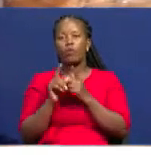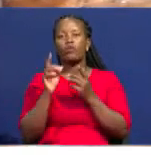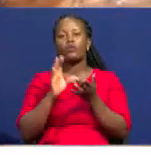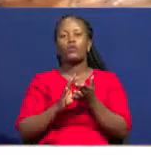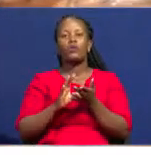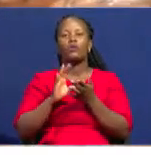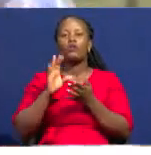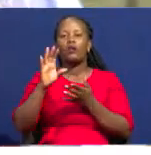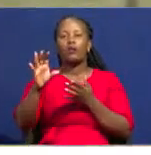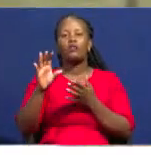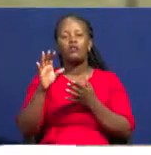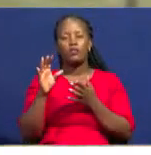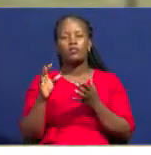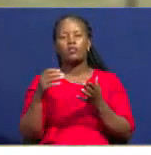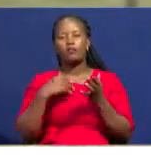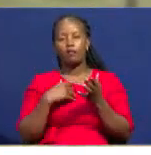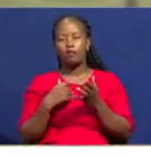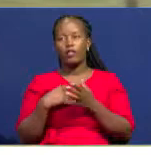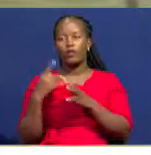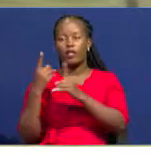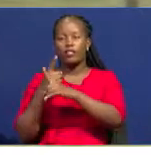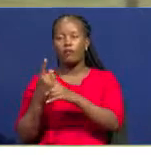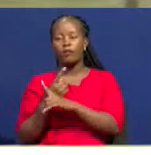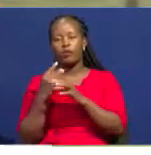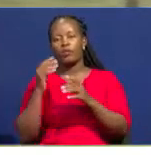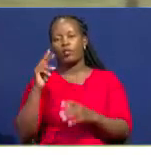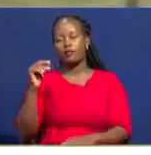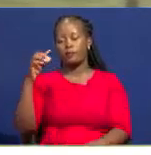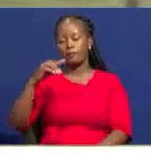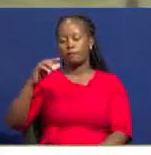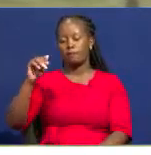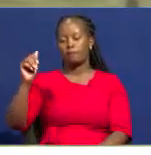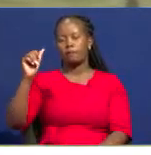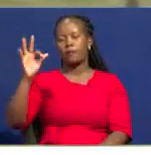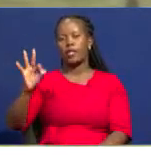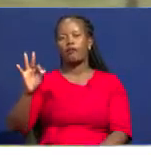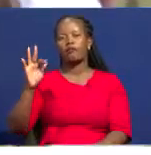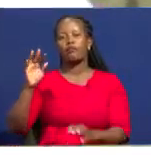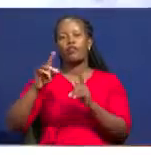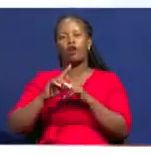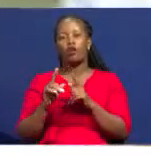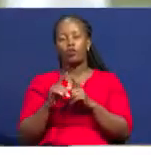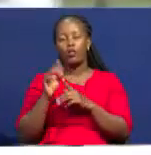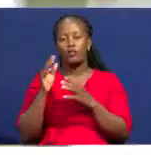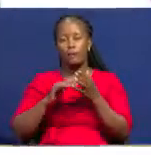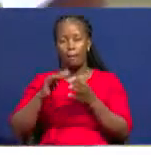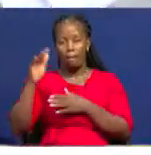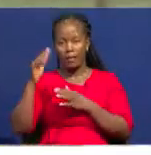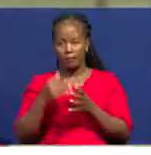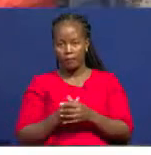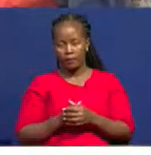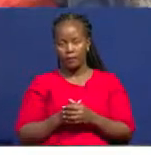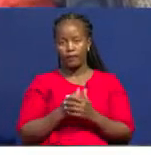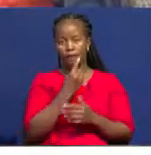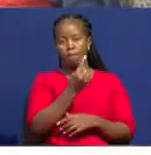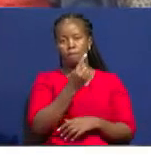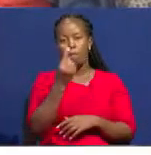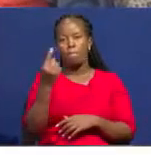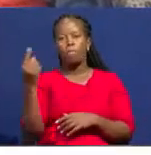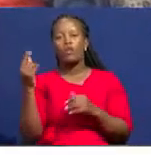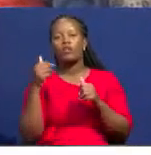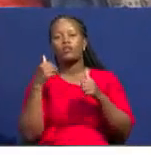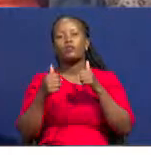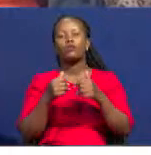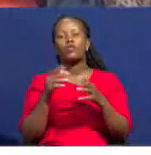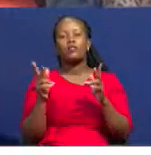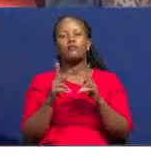the affirmative action, National Affirmative Action Fund, is very low. What is also very important